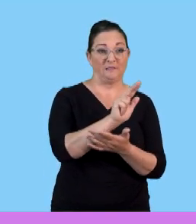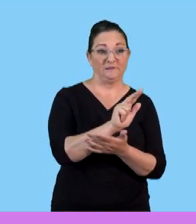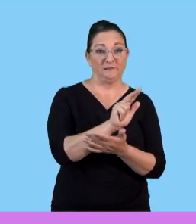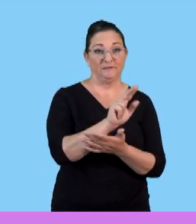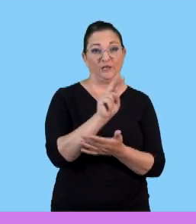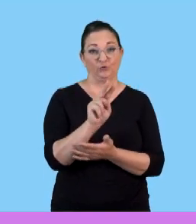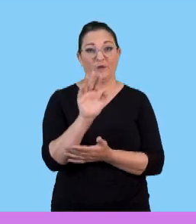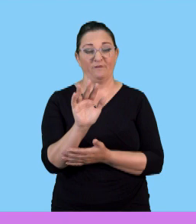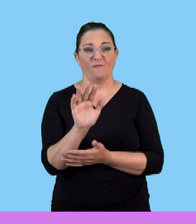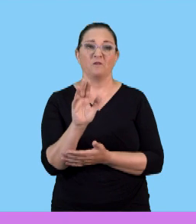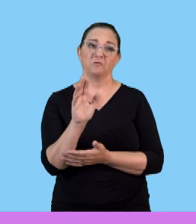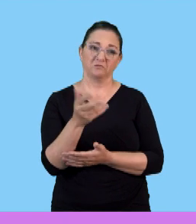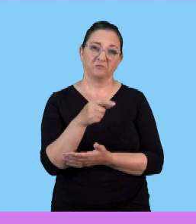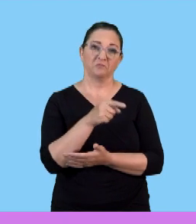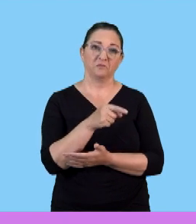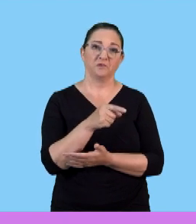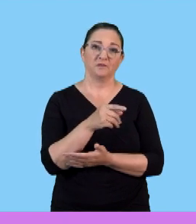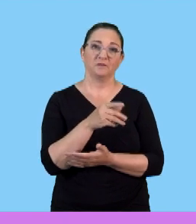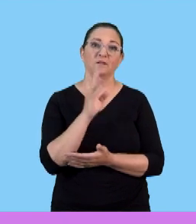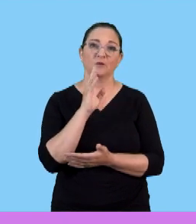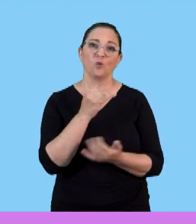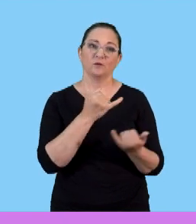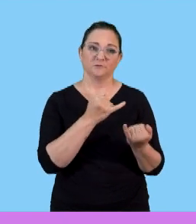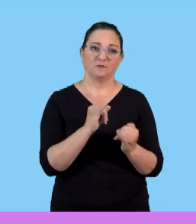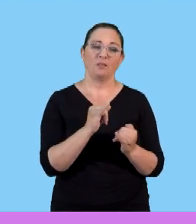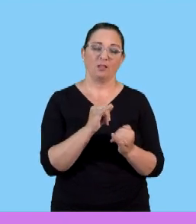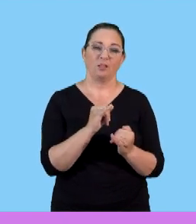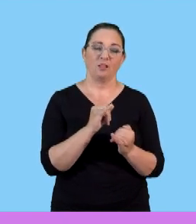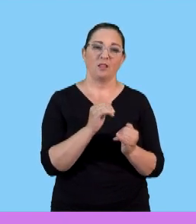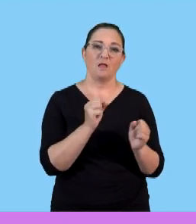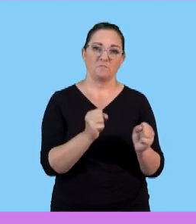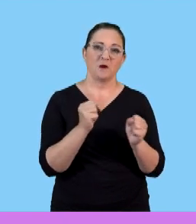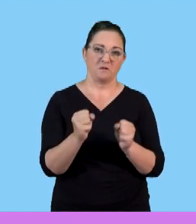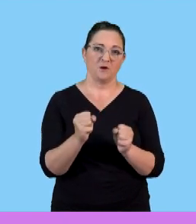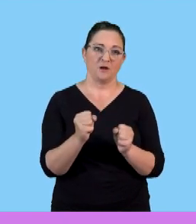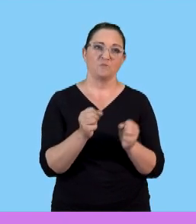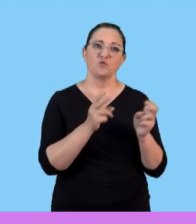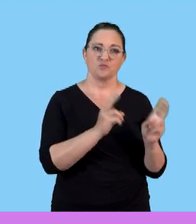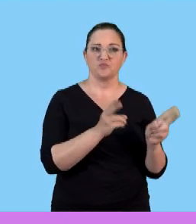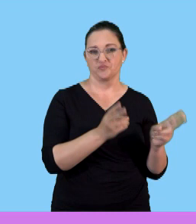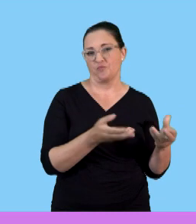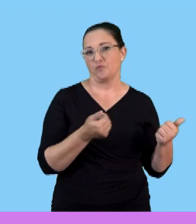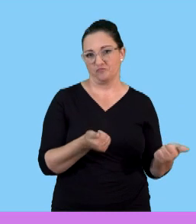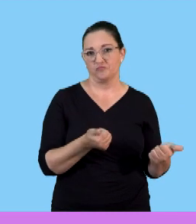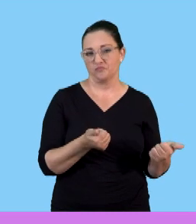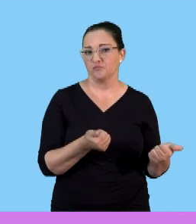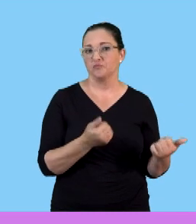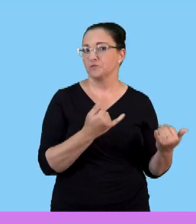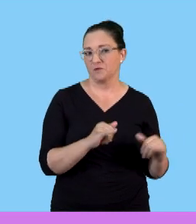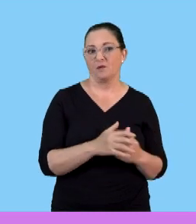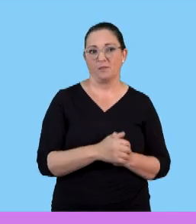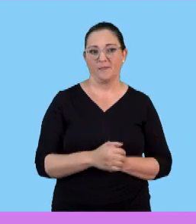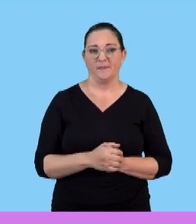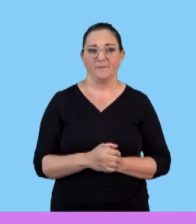and 25, right? Or less than 25. So in this case, his classification will not change. Now, he will